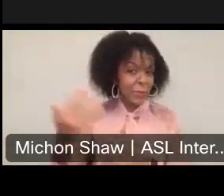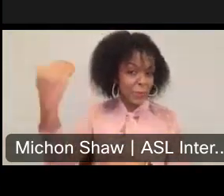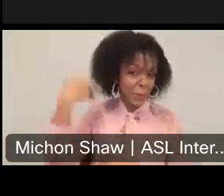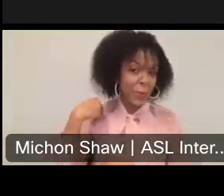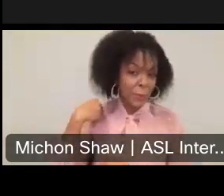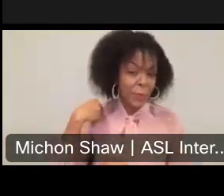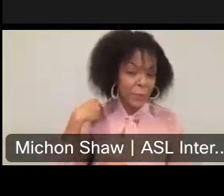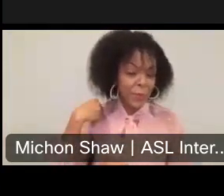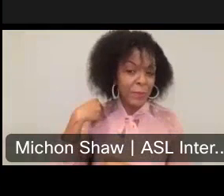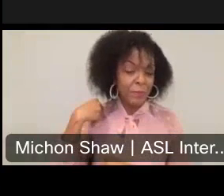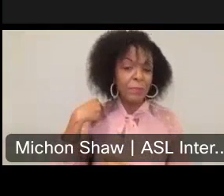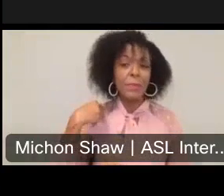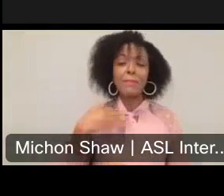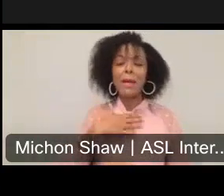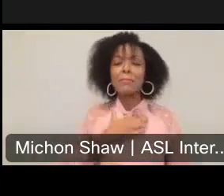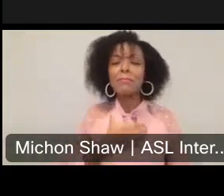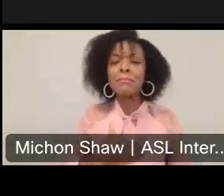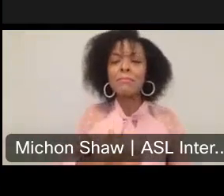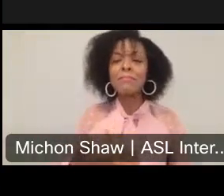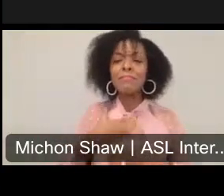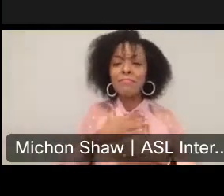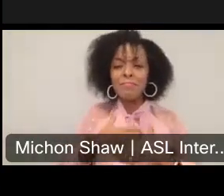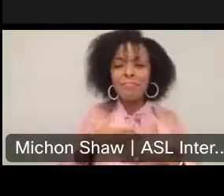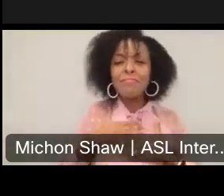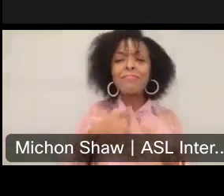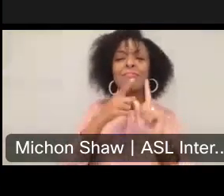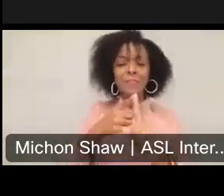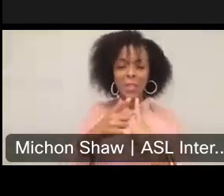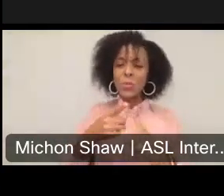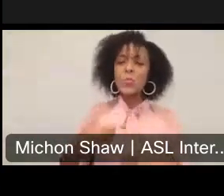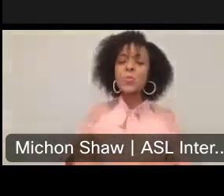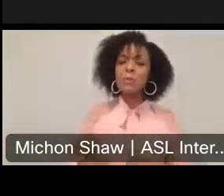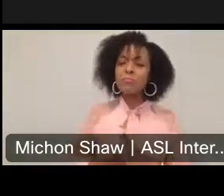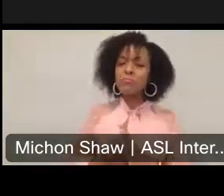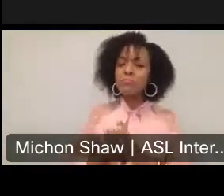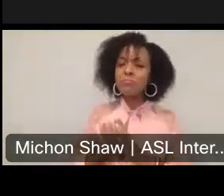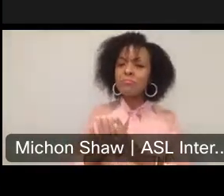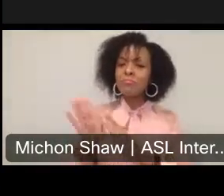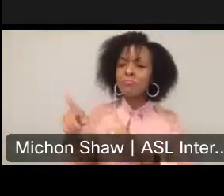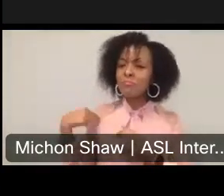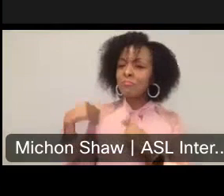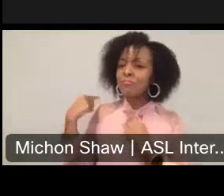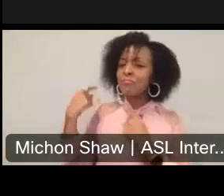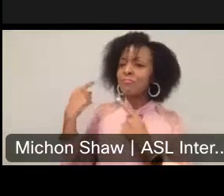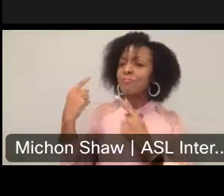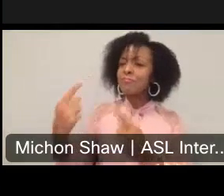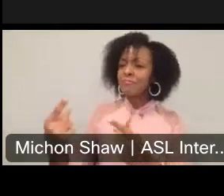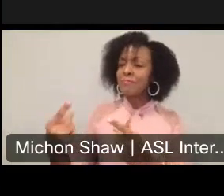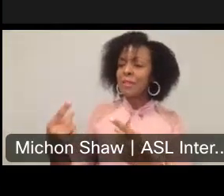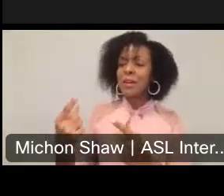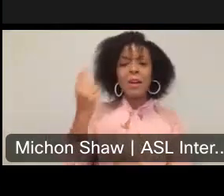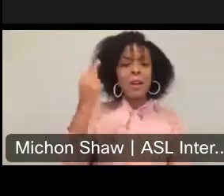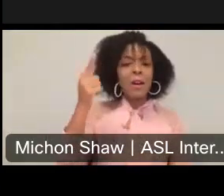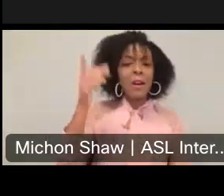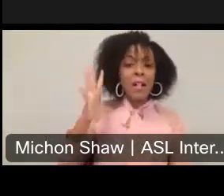My passion and my mission has grown through the years. It did not start out with me wanting to